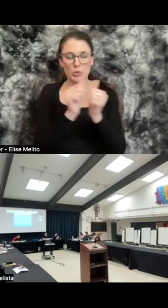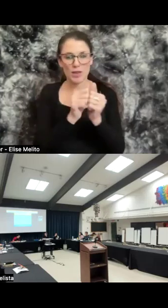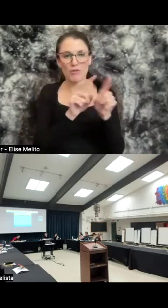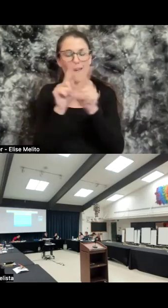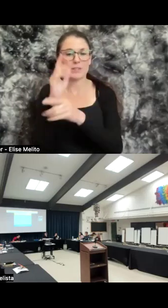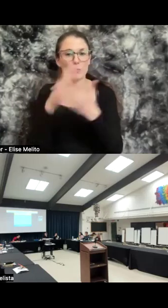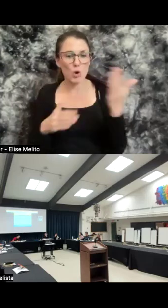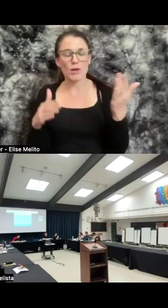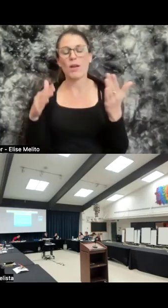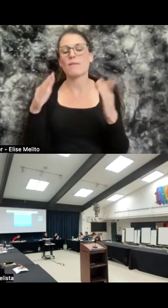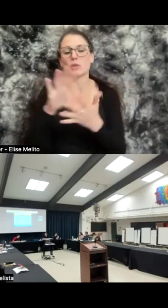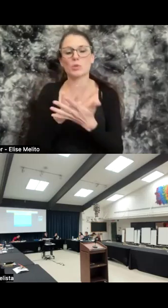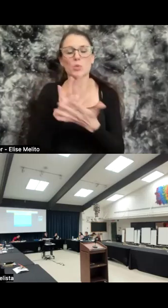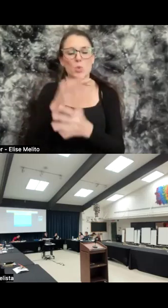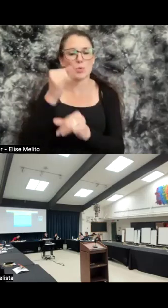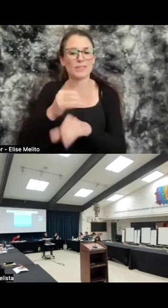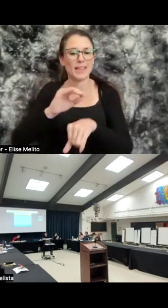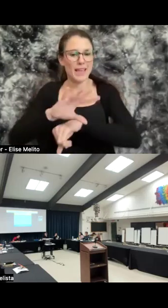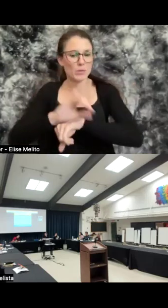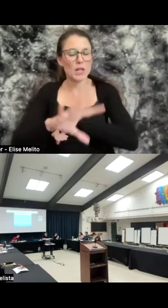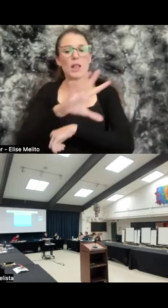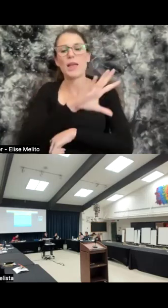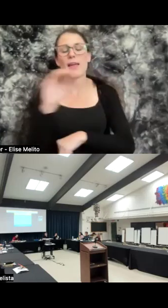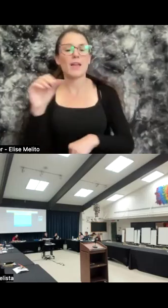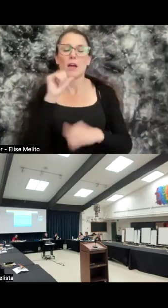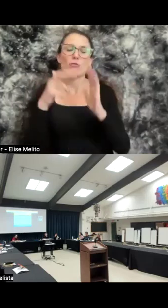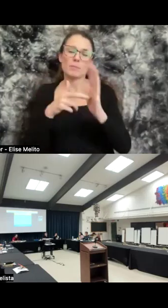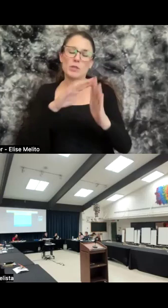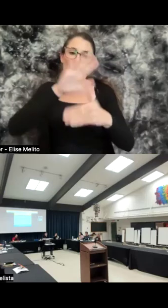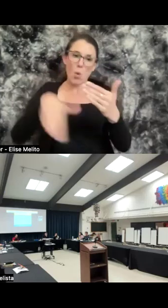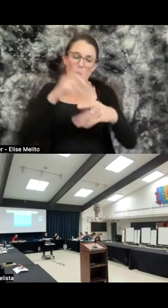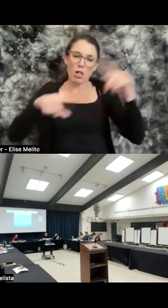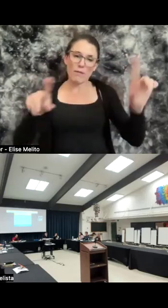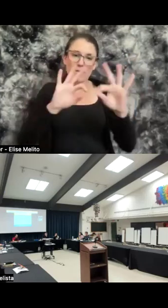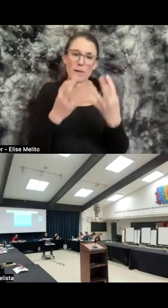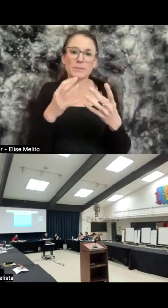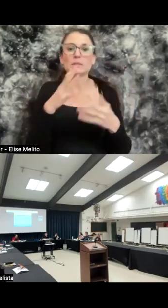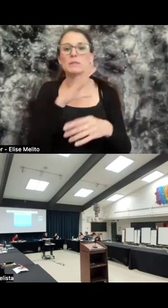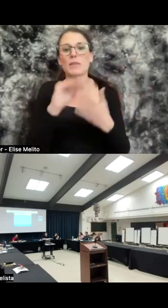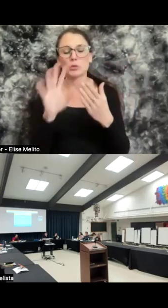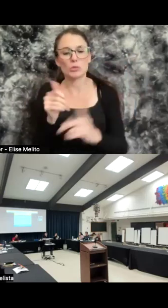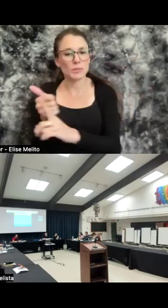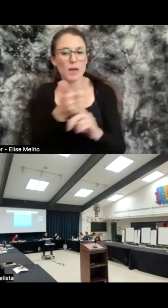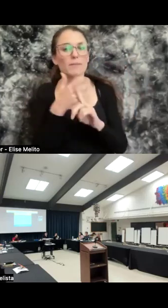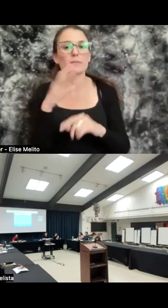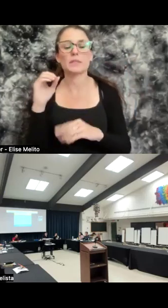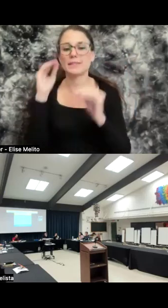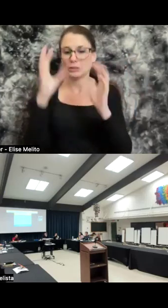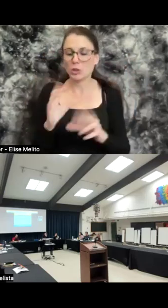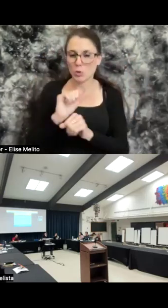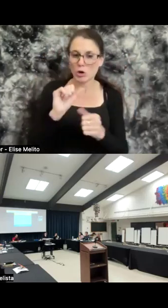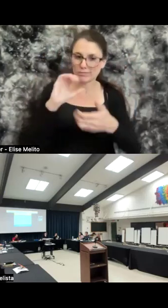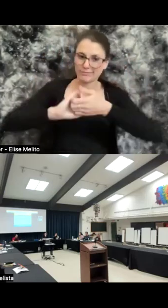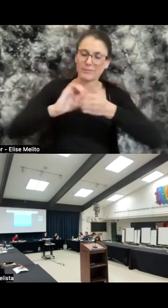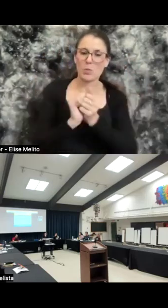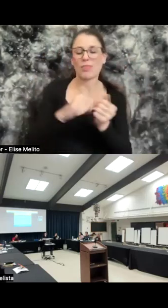representative of all the families that represent those students and the students themselves, and also the teachers working very closely with those